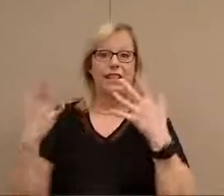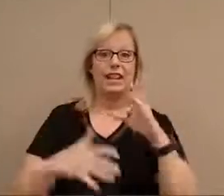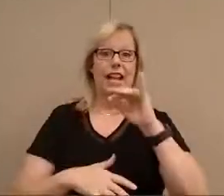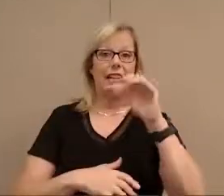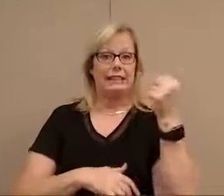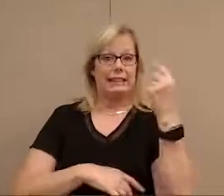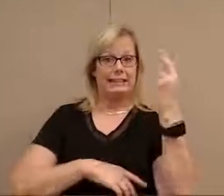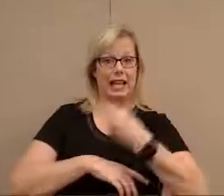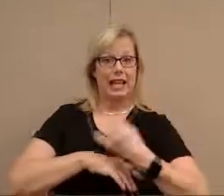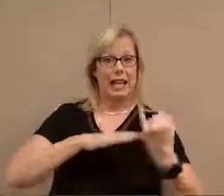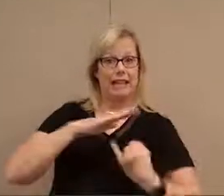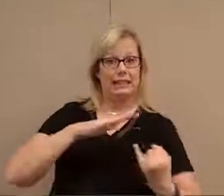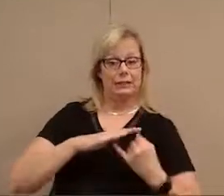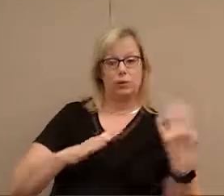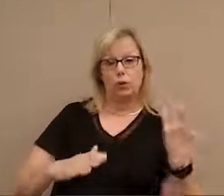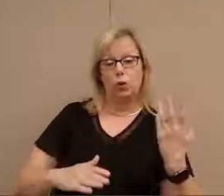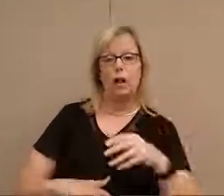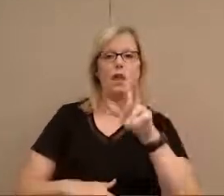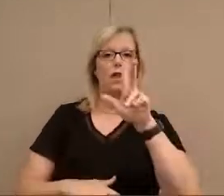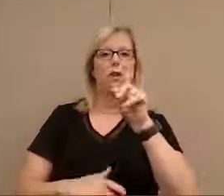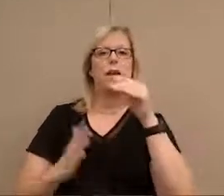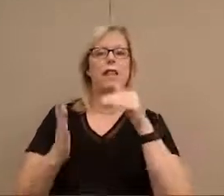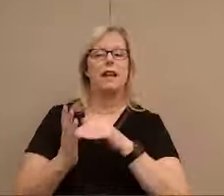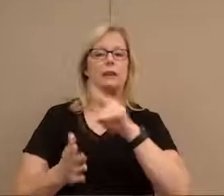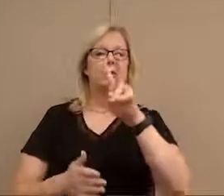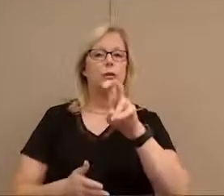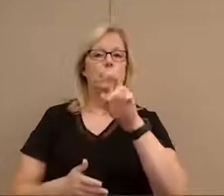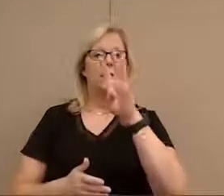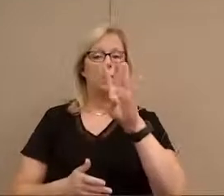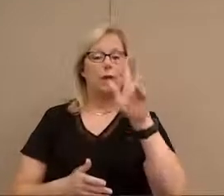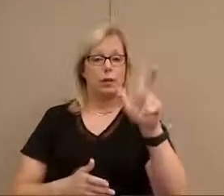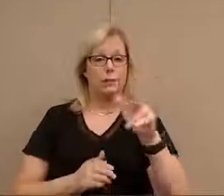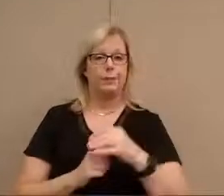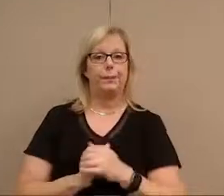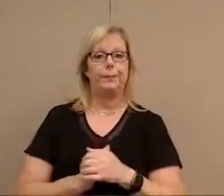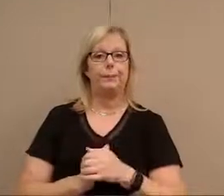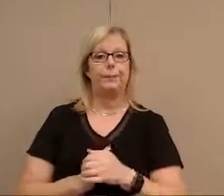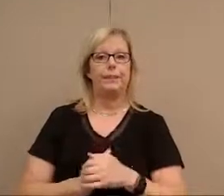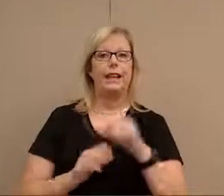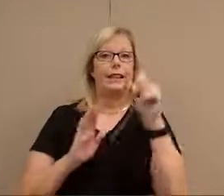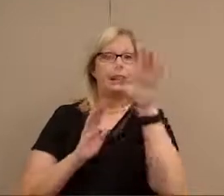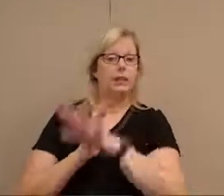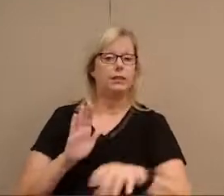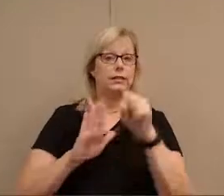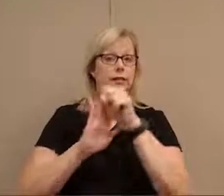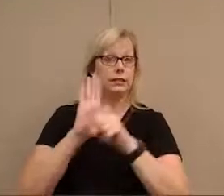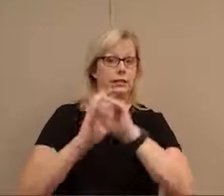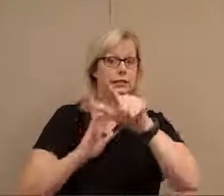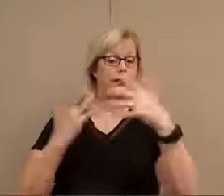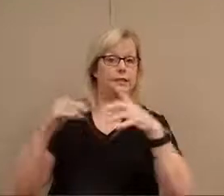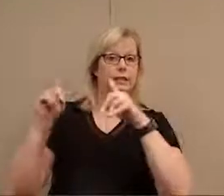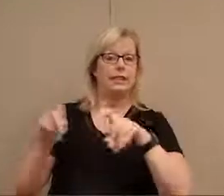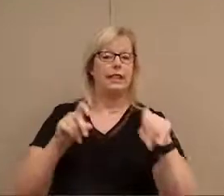their 10-day isolation period is at 31,243. Statewide, we've tested a total of